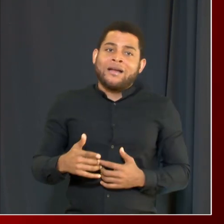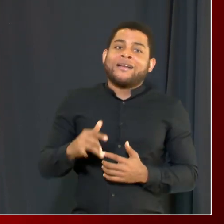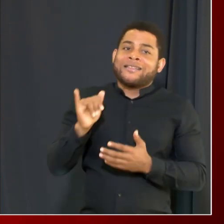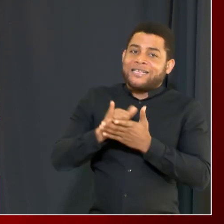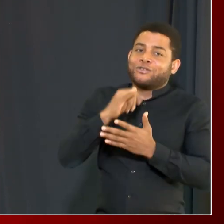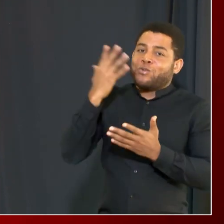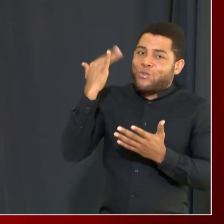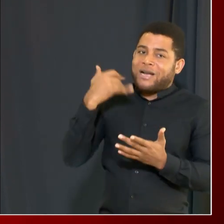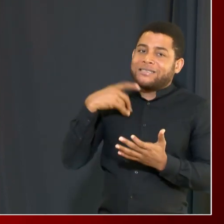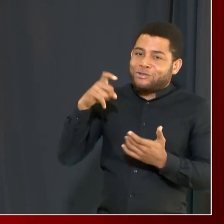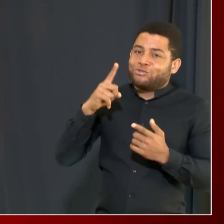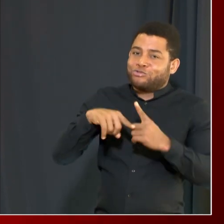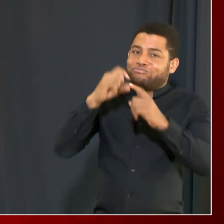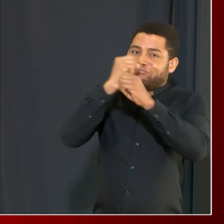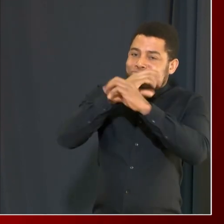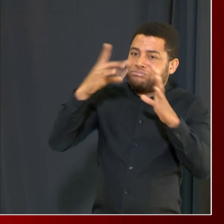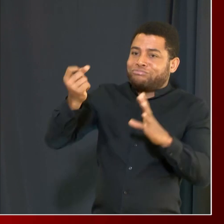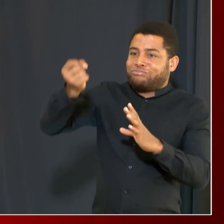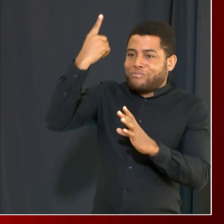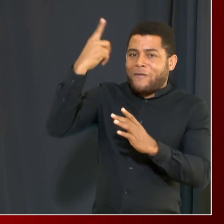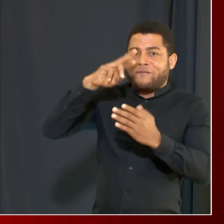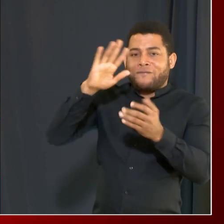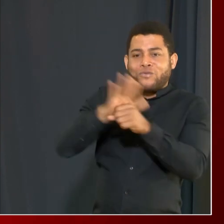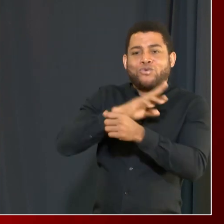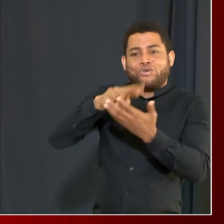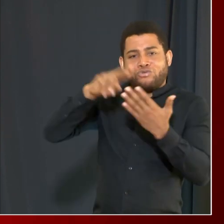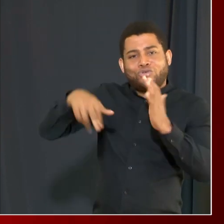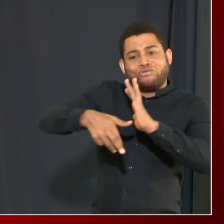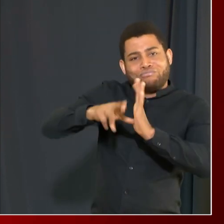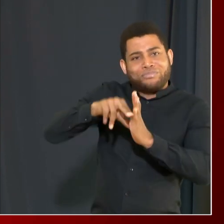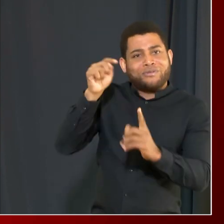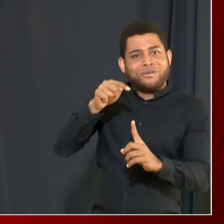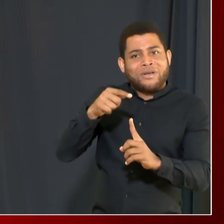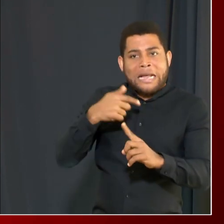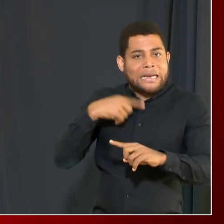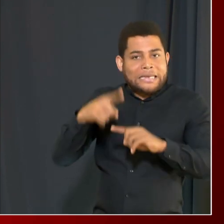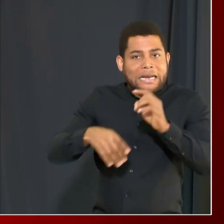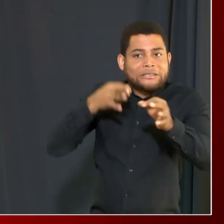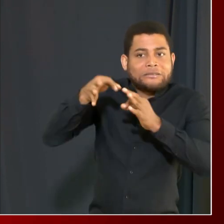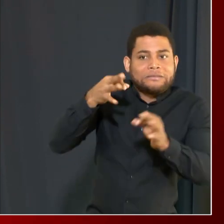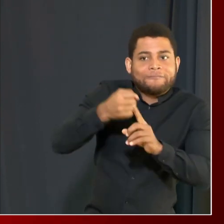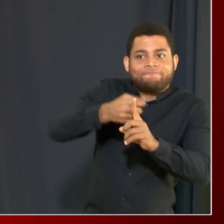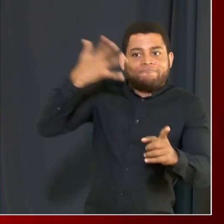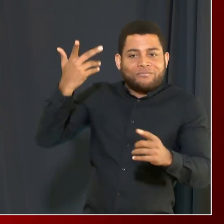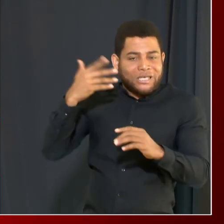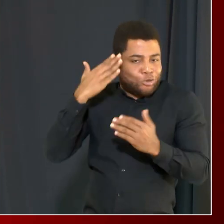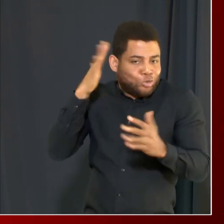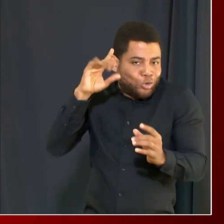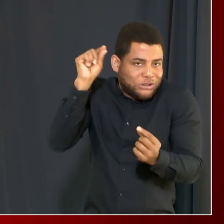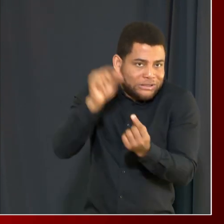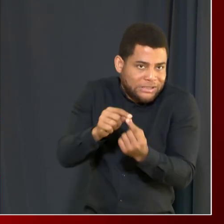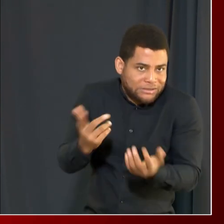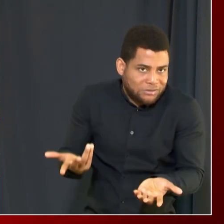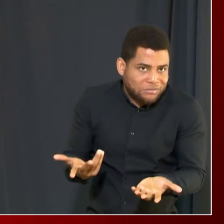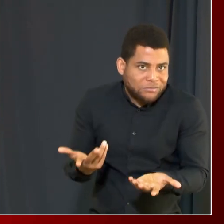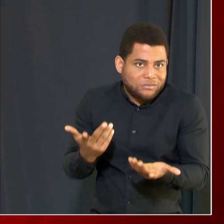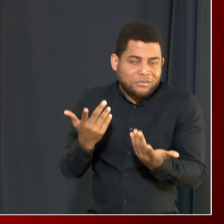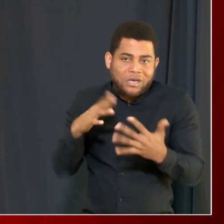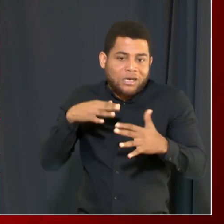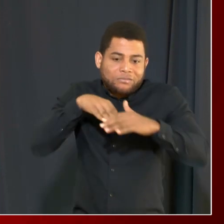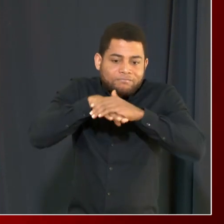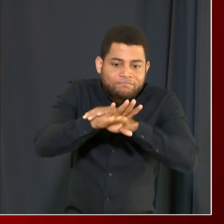full outcome of the review. So I don't right now know exactly when they gain entry. I need for